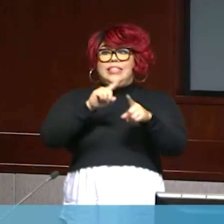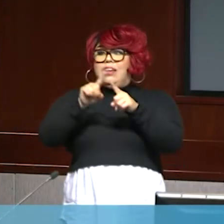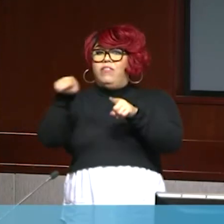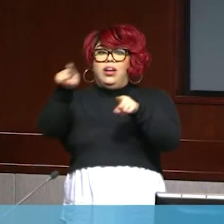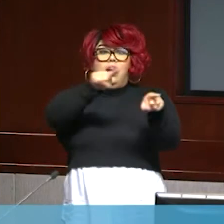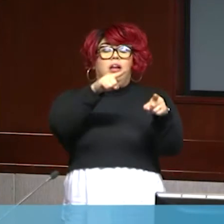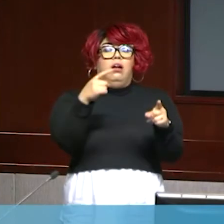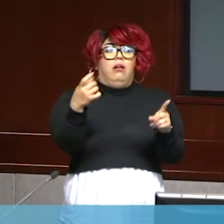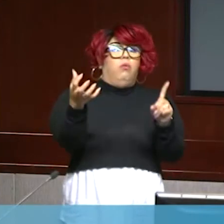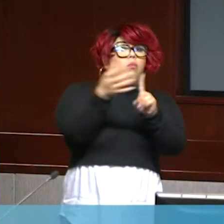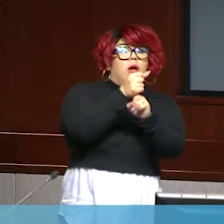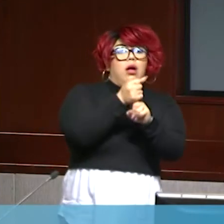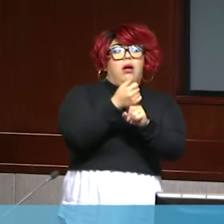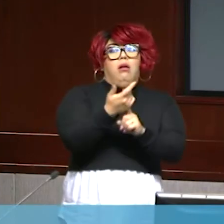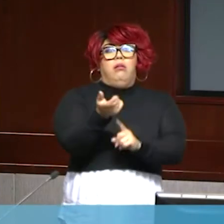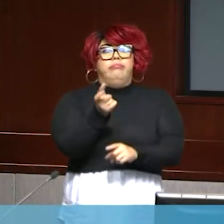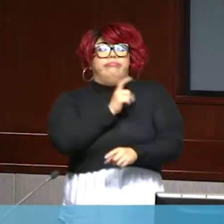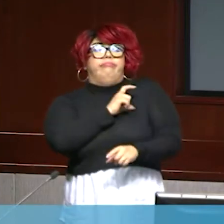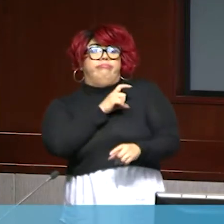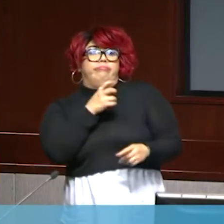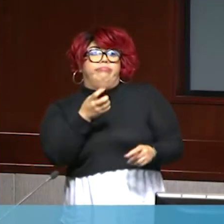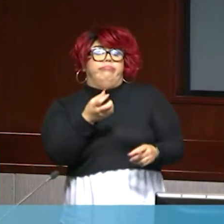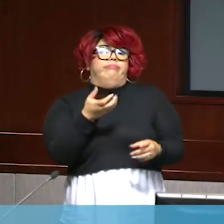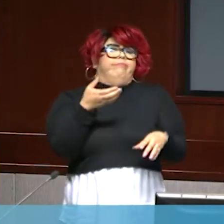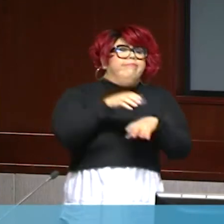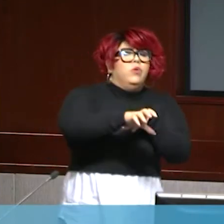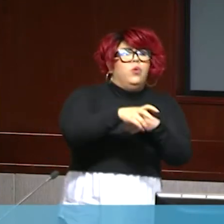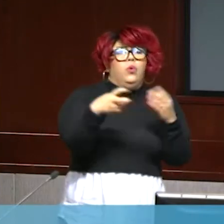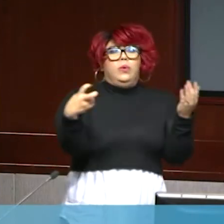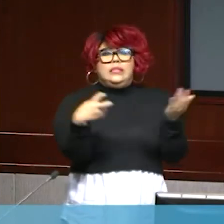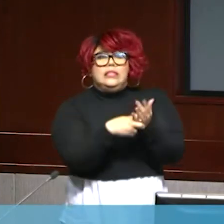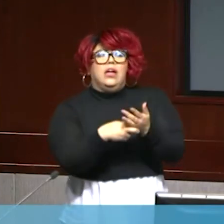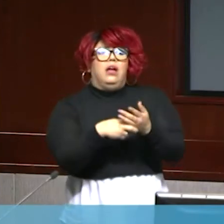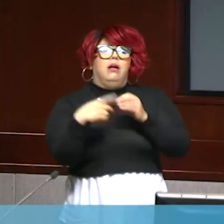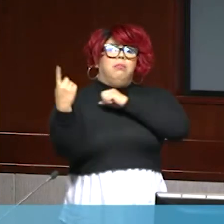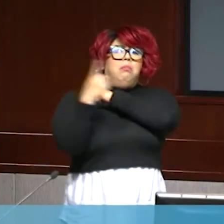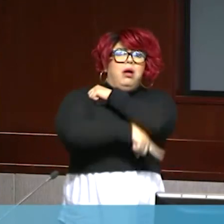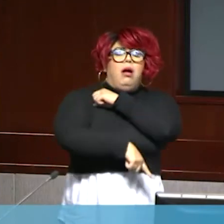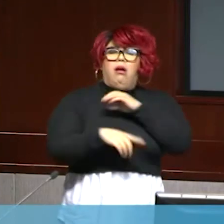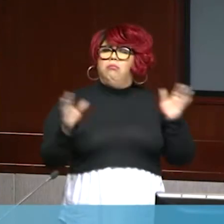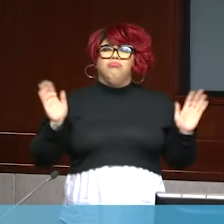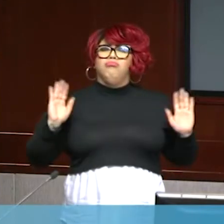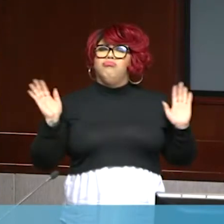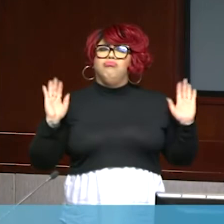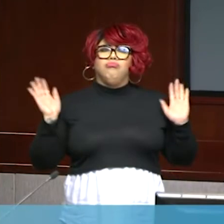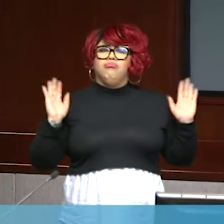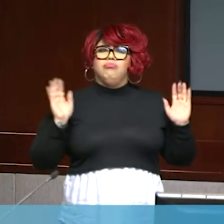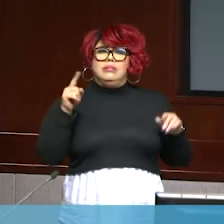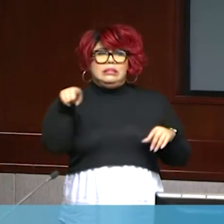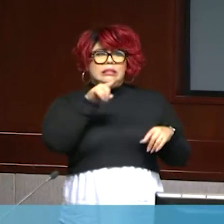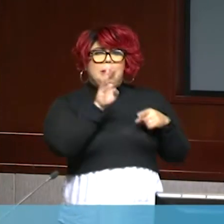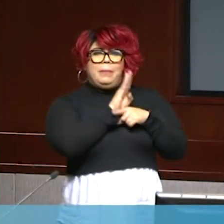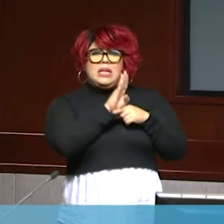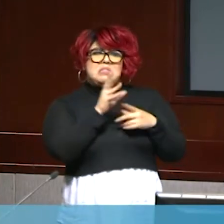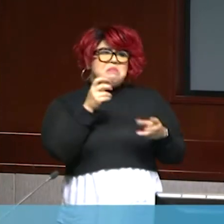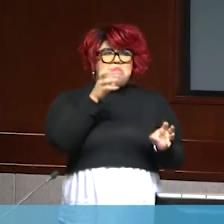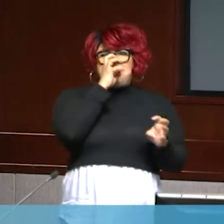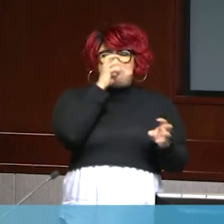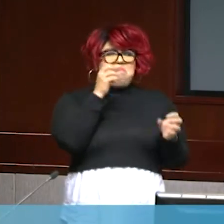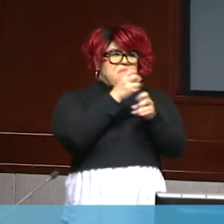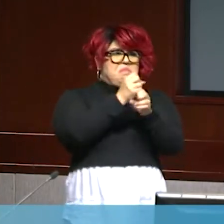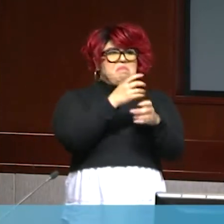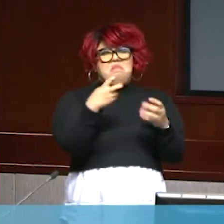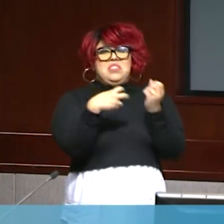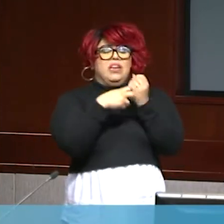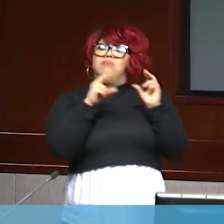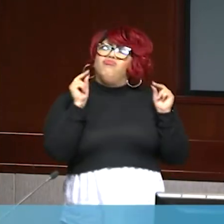not going out and strong-arming folks, the businesses in our community. What we are doing and what we have